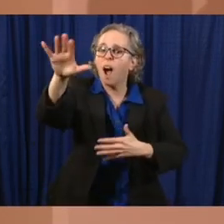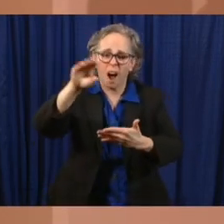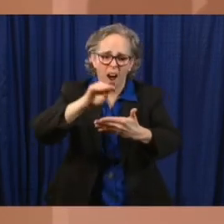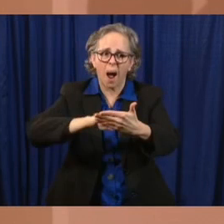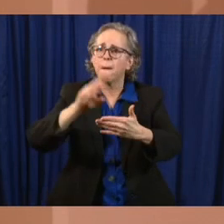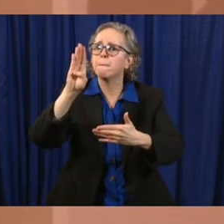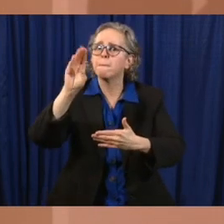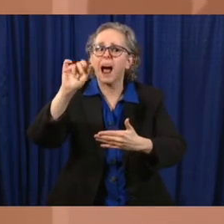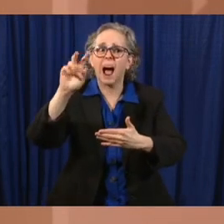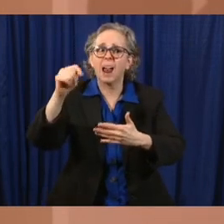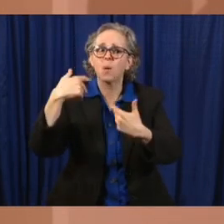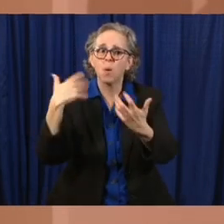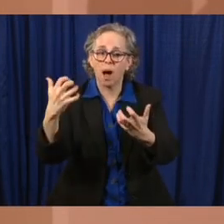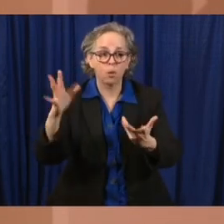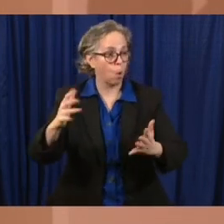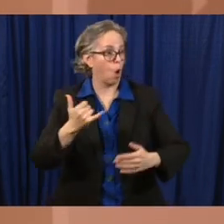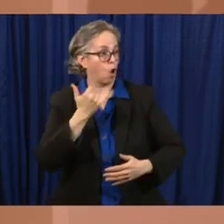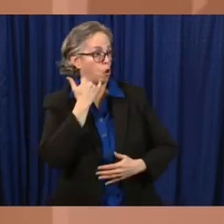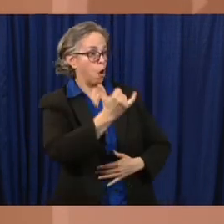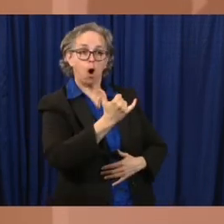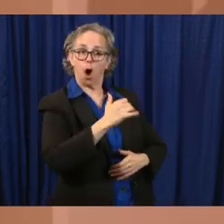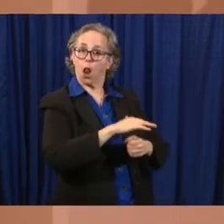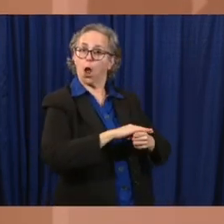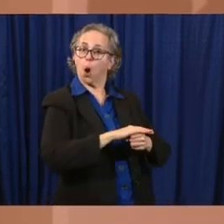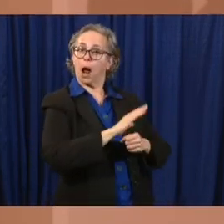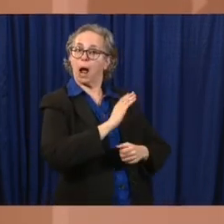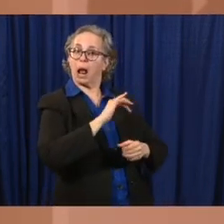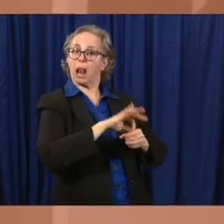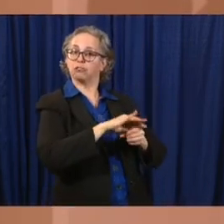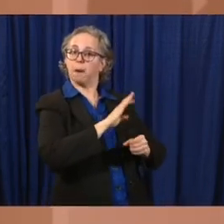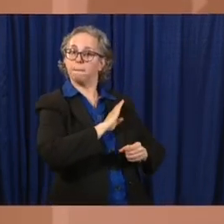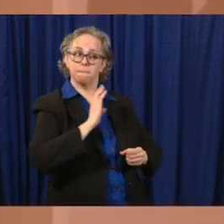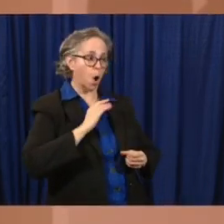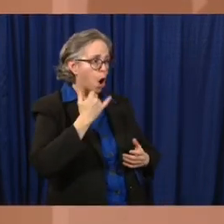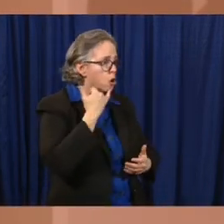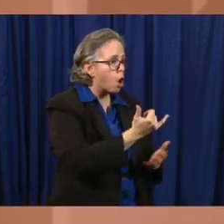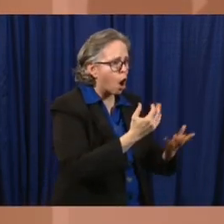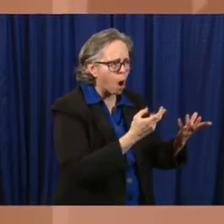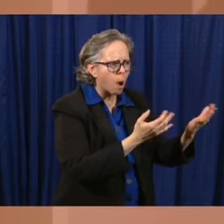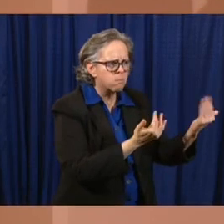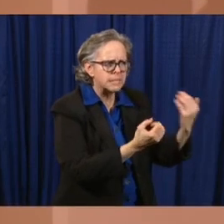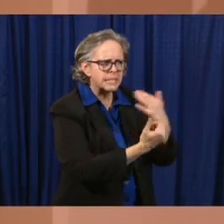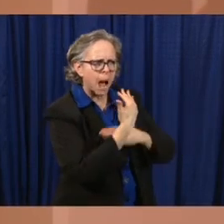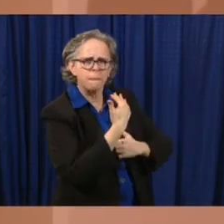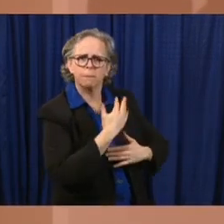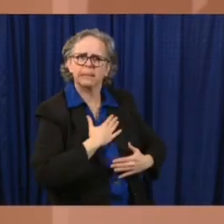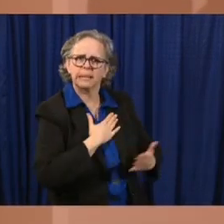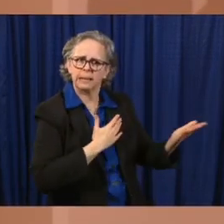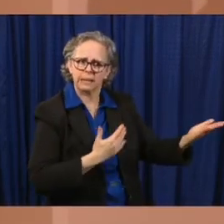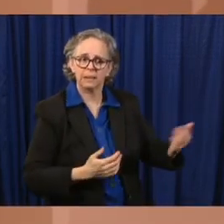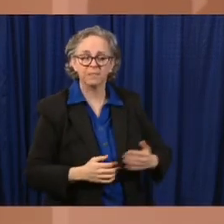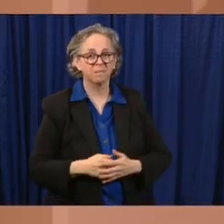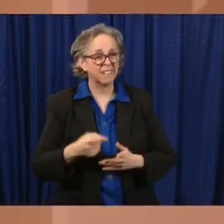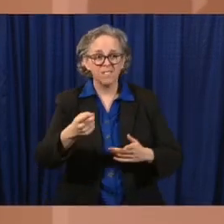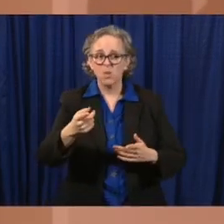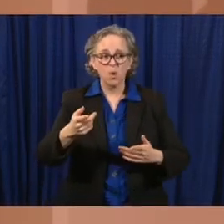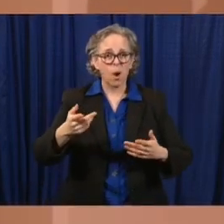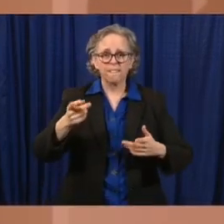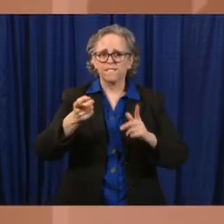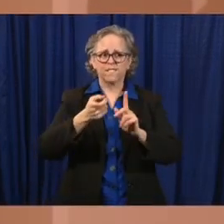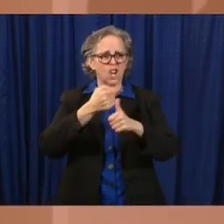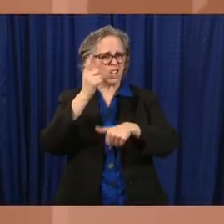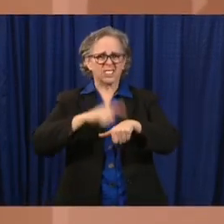you. One of the things that I will remind you that you can do, if you've never done this before, know that once you request an absentee ballot,